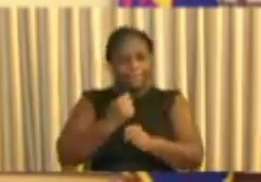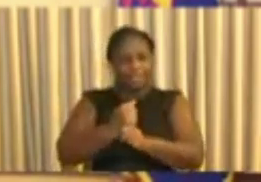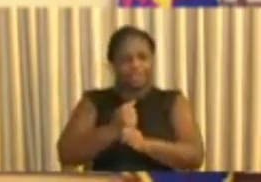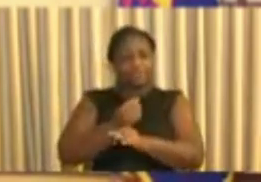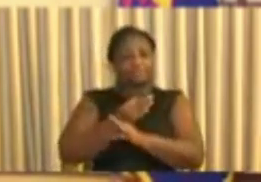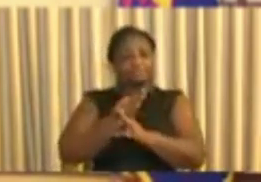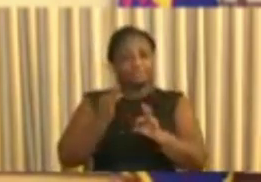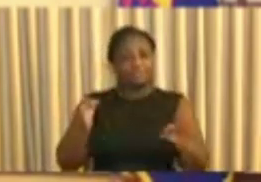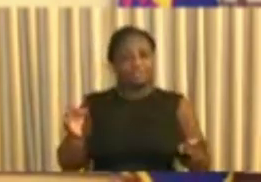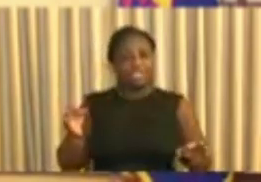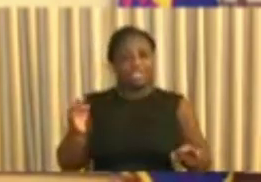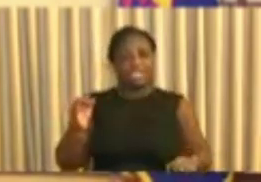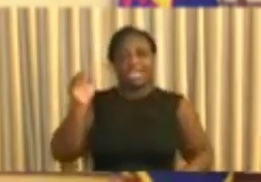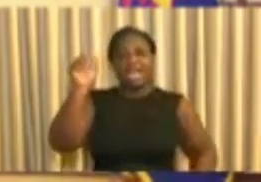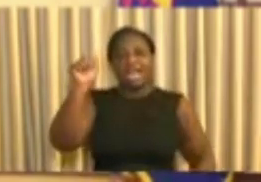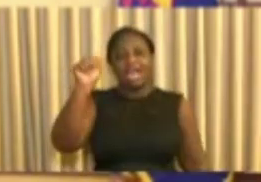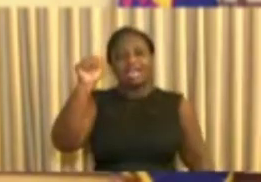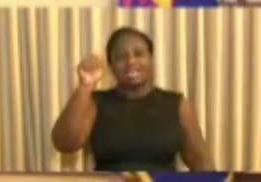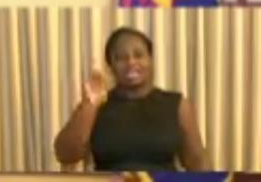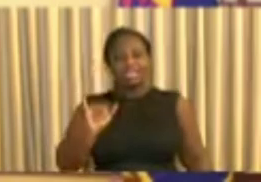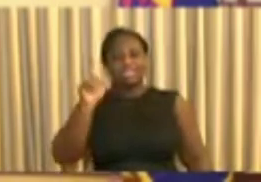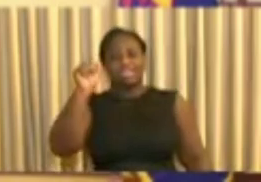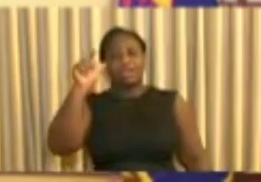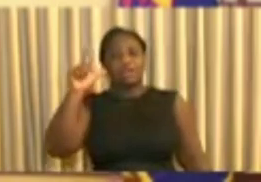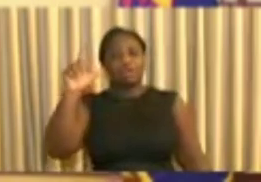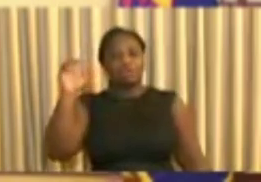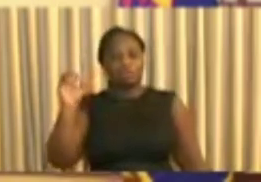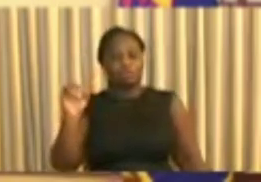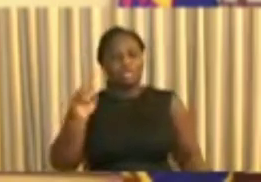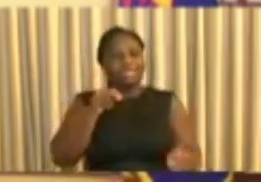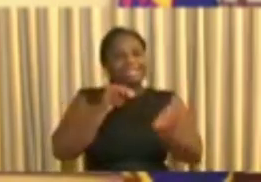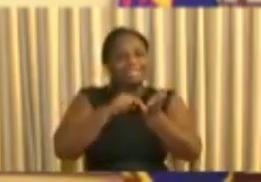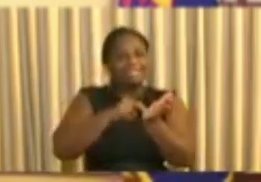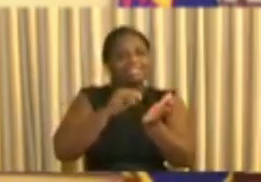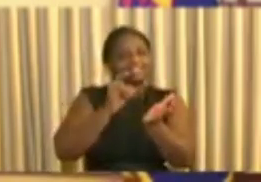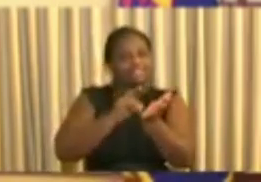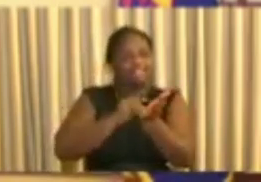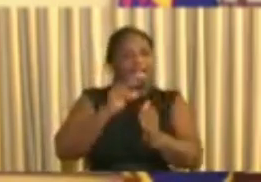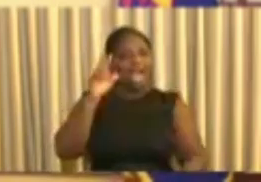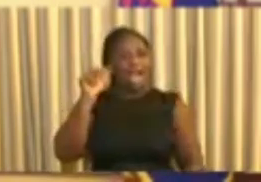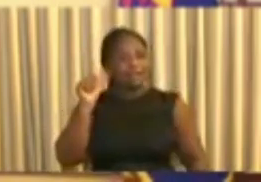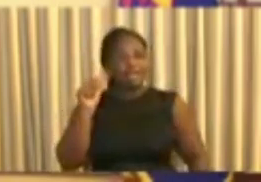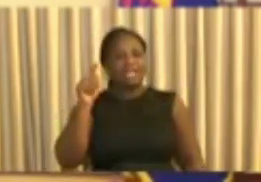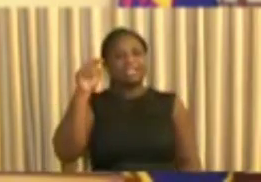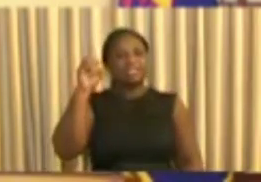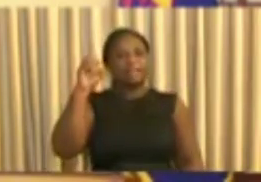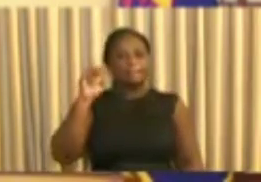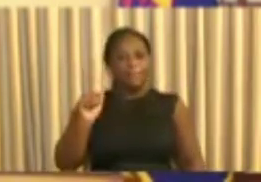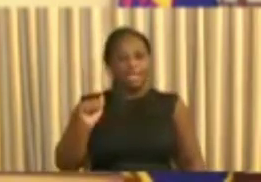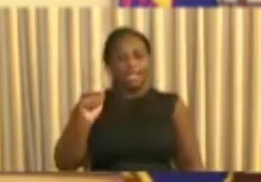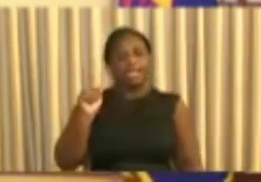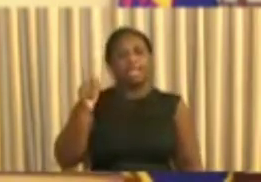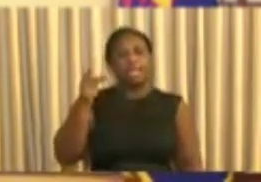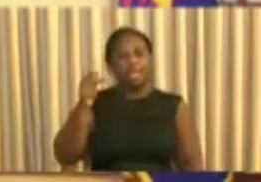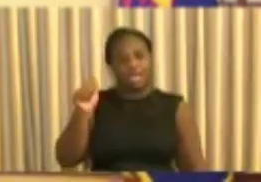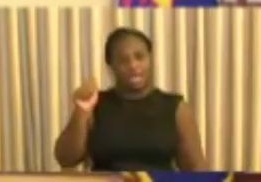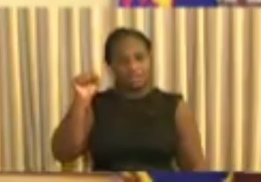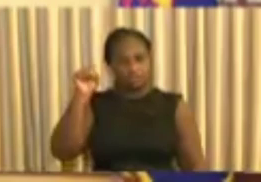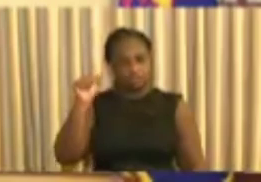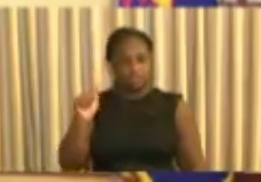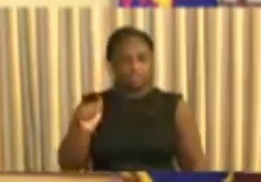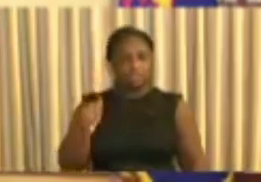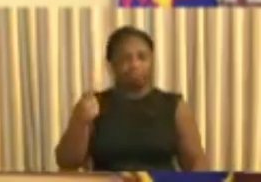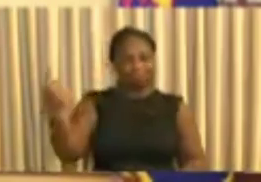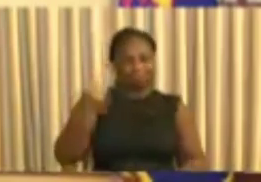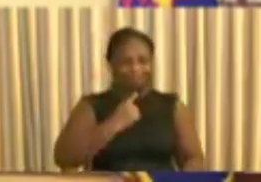free Ayalolo buses to convey health workers in Accra, Tema, Kumasi, and Kansua to